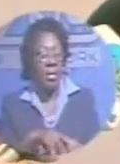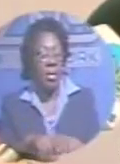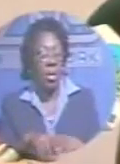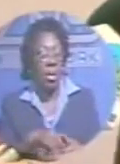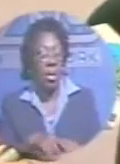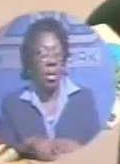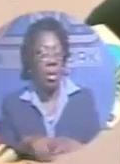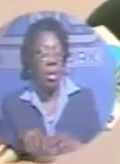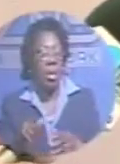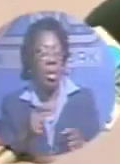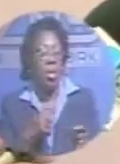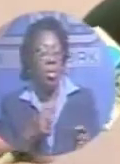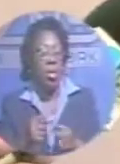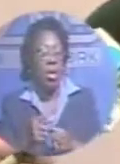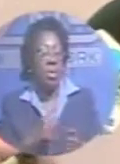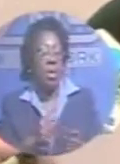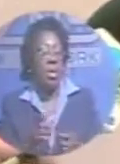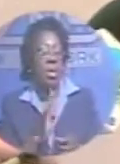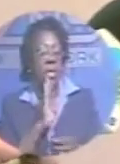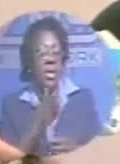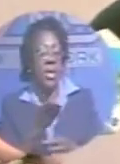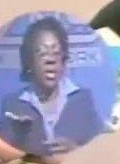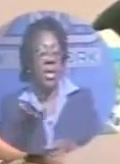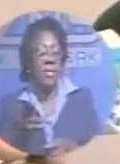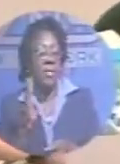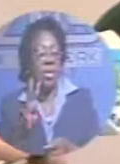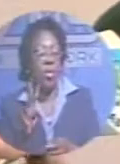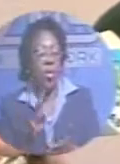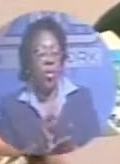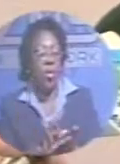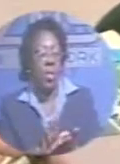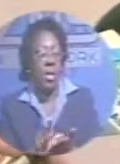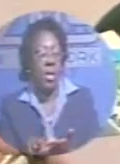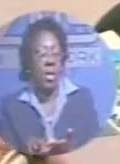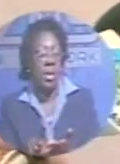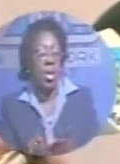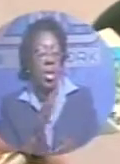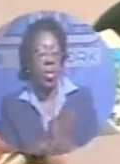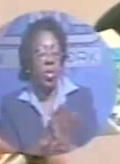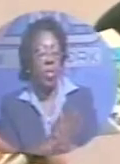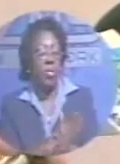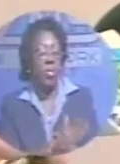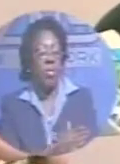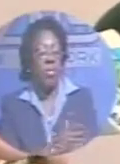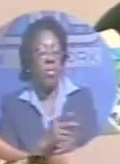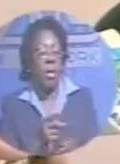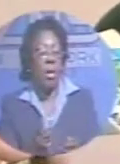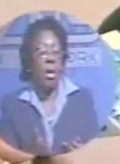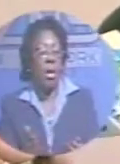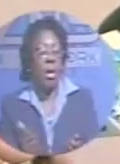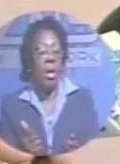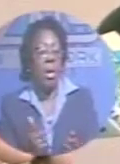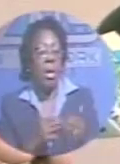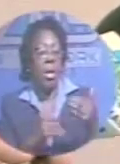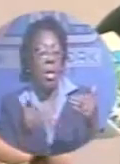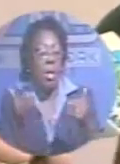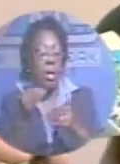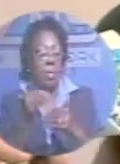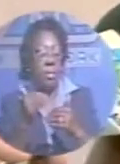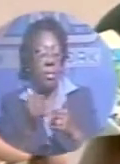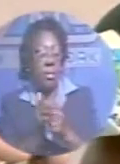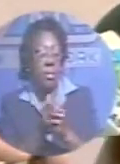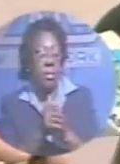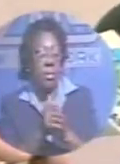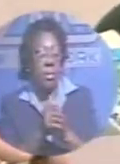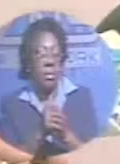So I'm going to be there for 2 weeks trying to improve my WTA professional ranking. I'm now 1,038, so hopefully I